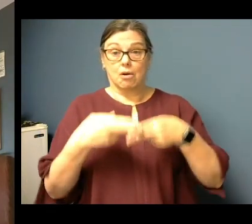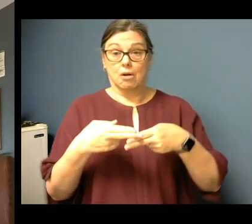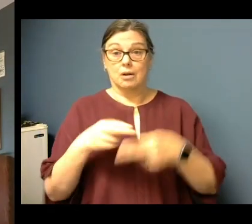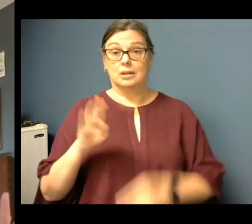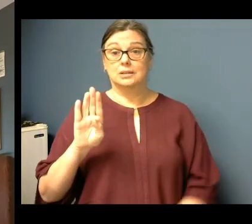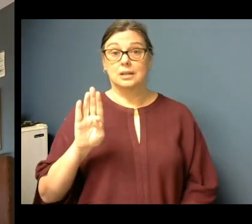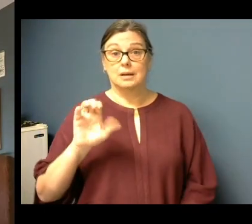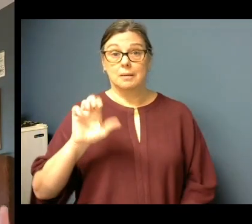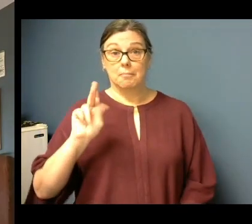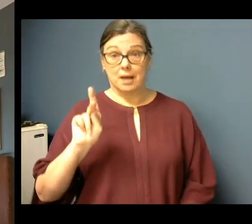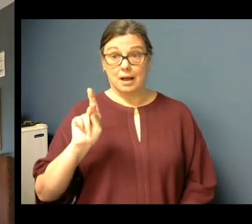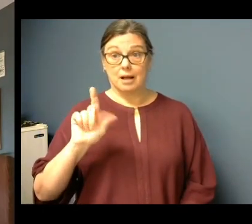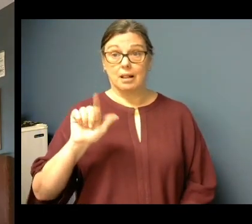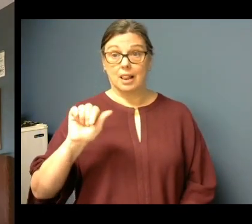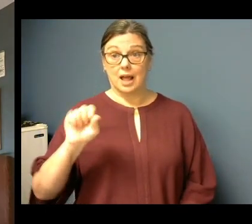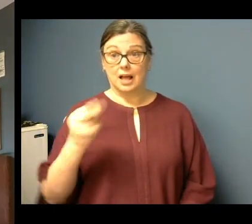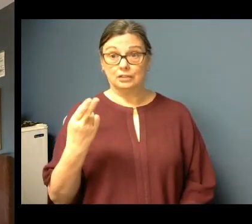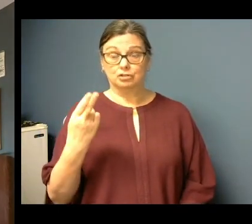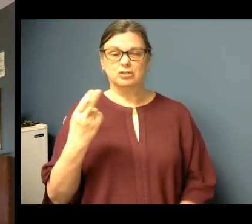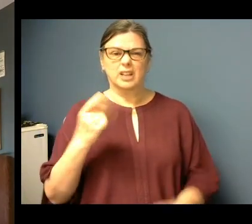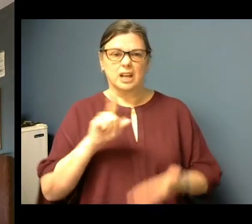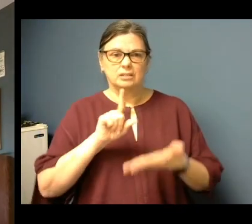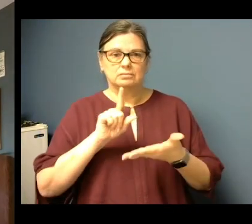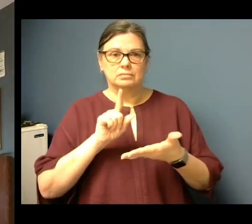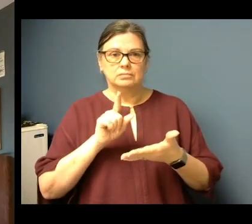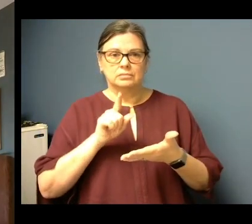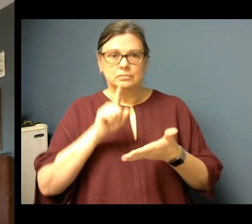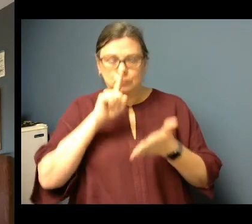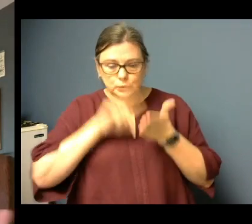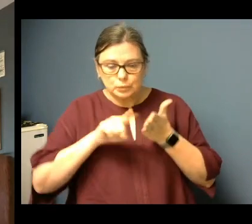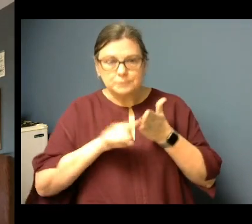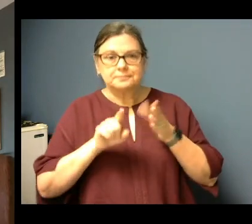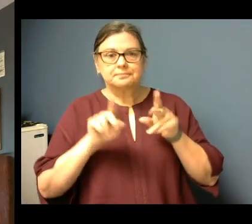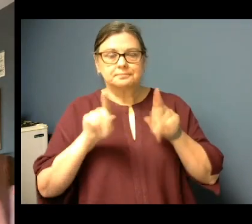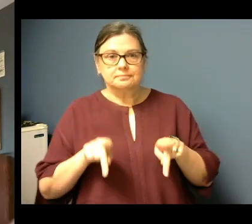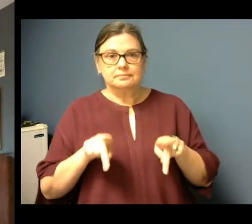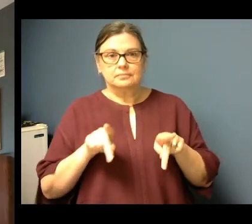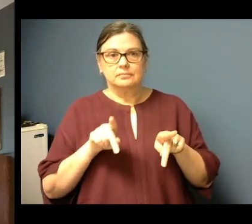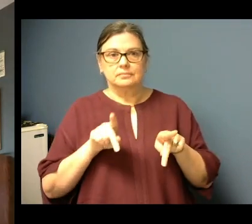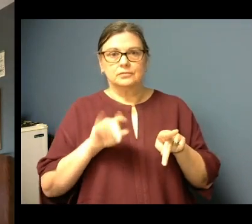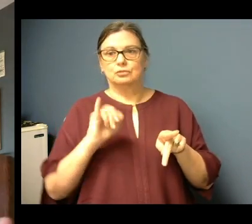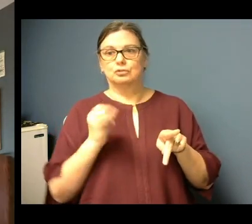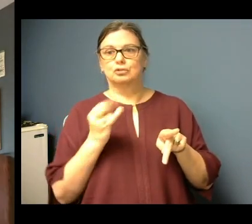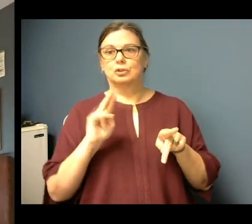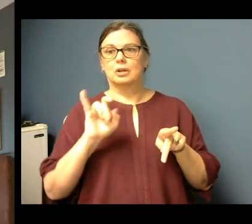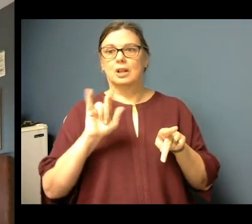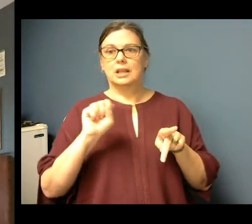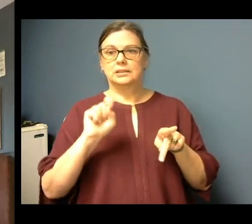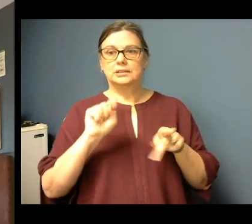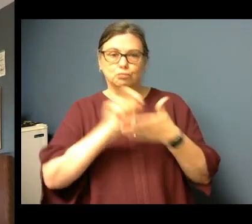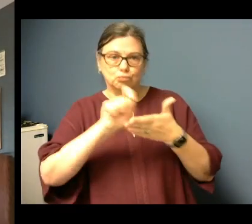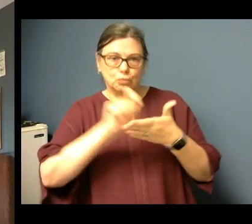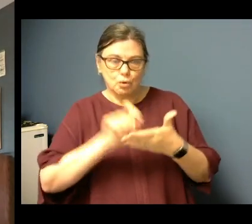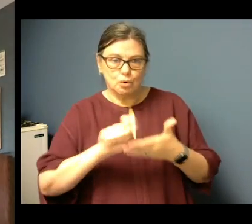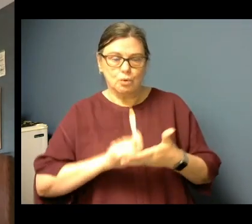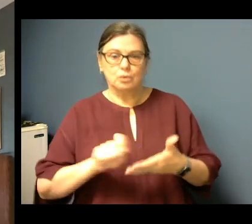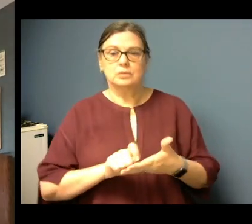wrote that looked at the ways in which there seemed to be like this pushback to some of the